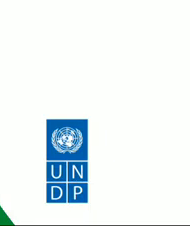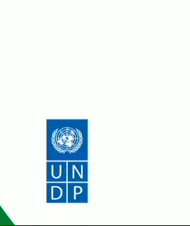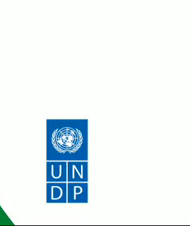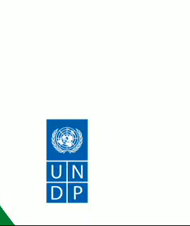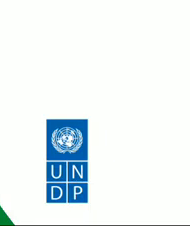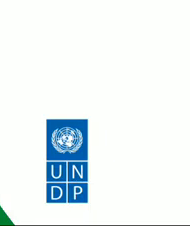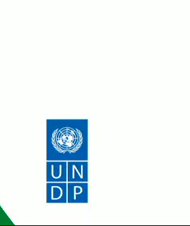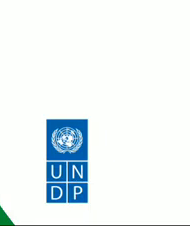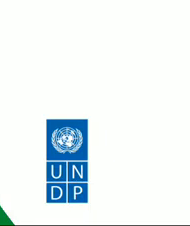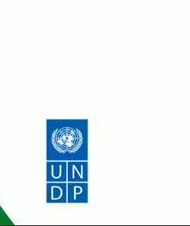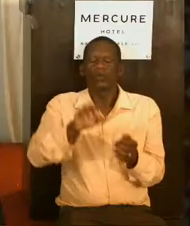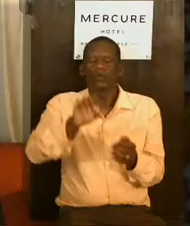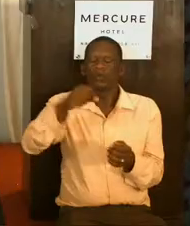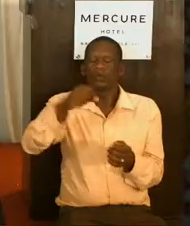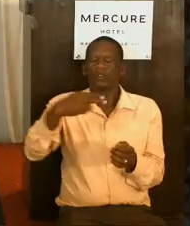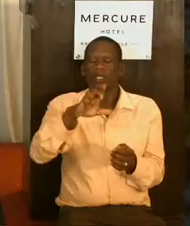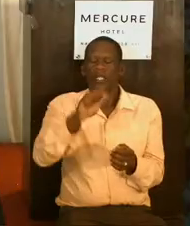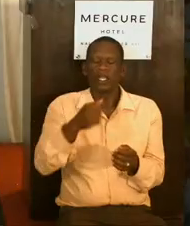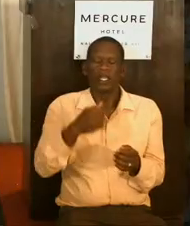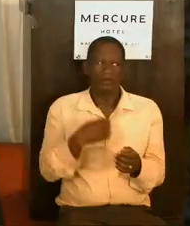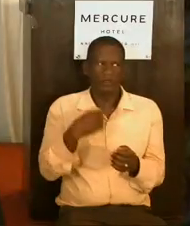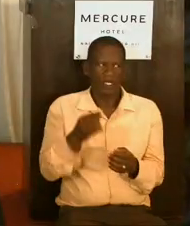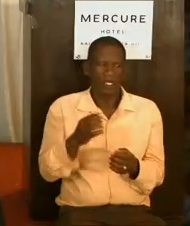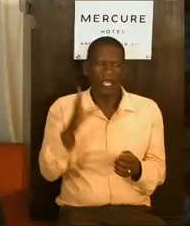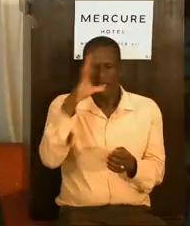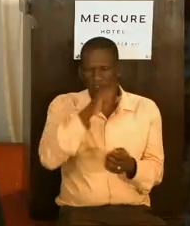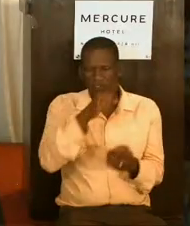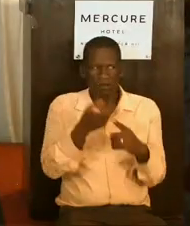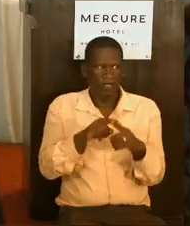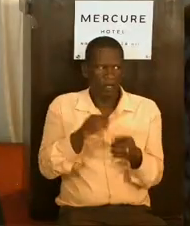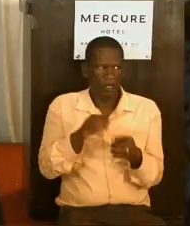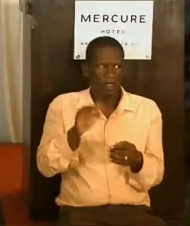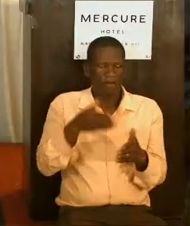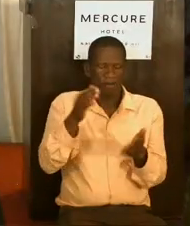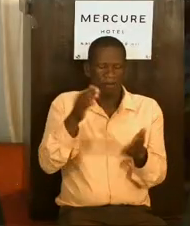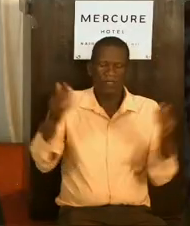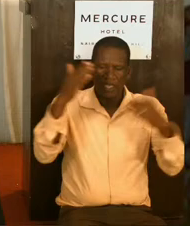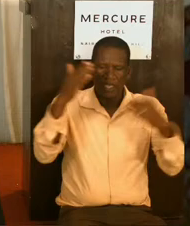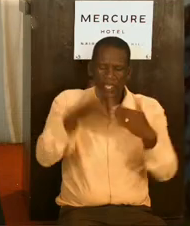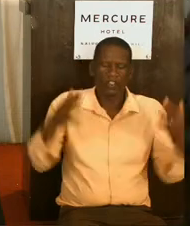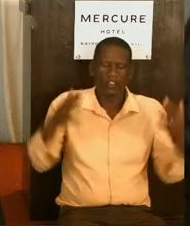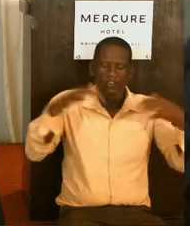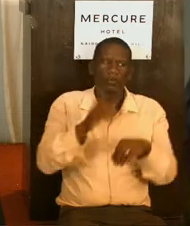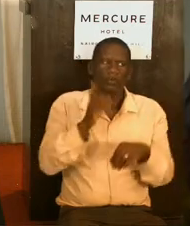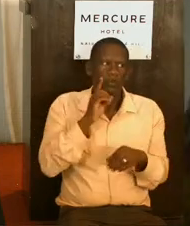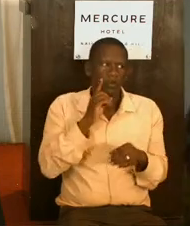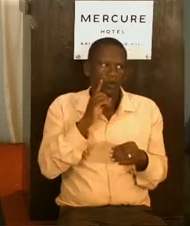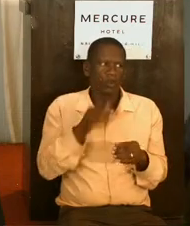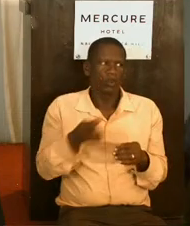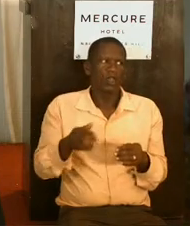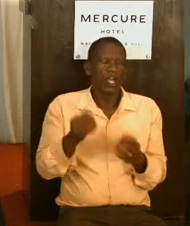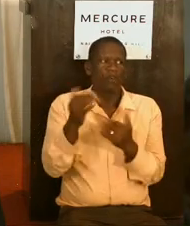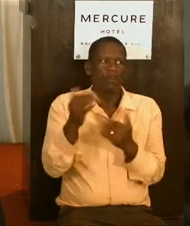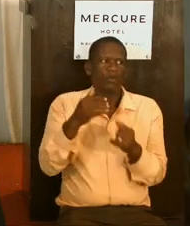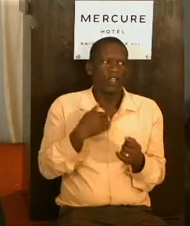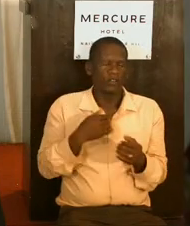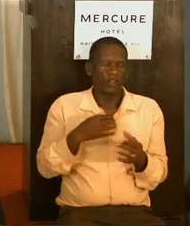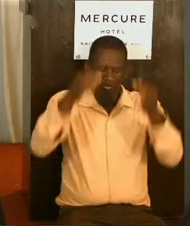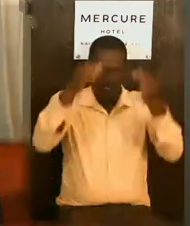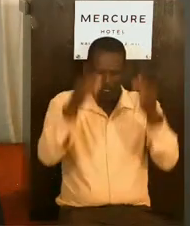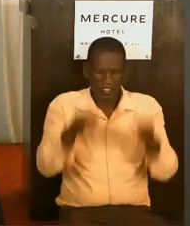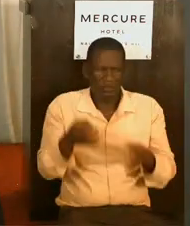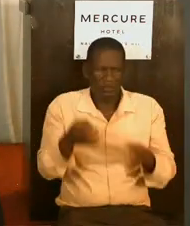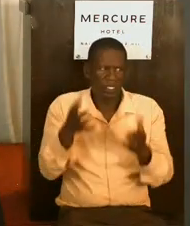based on what Shira said I assume then that by the end of this conference tomorrow we'll have radical Solutions